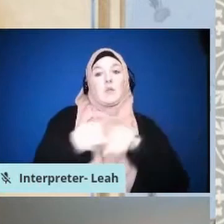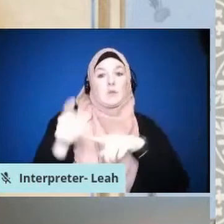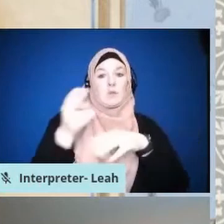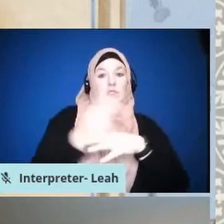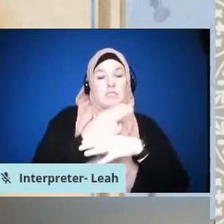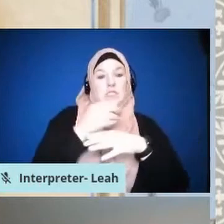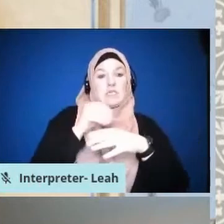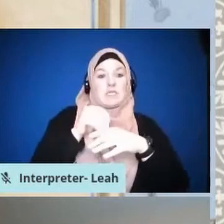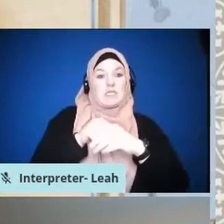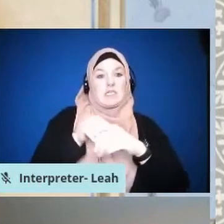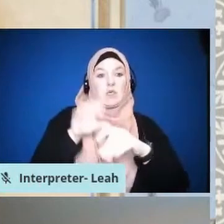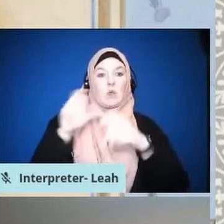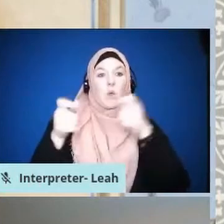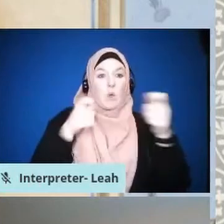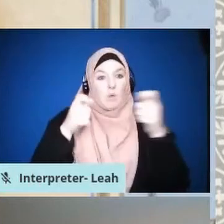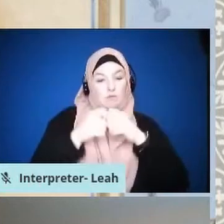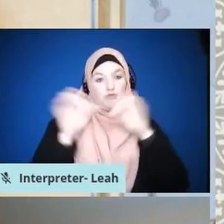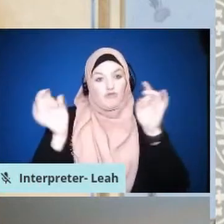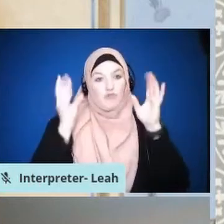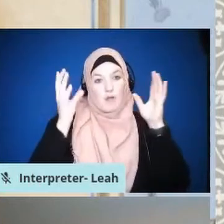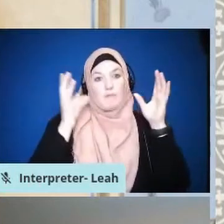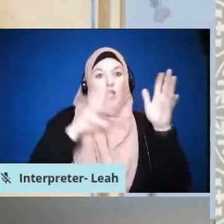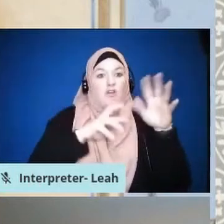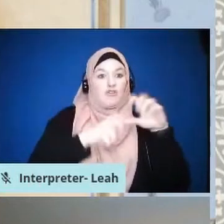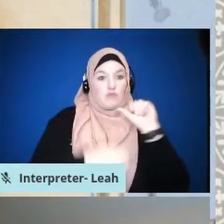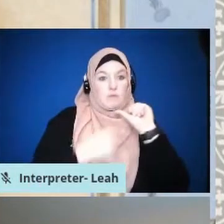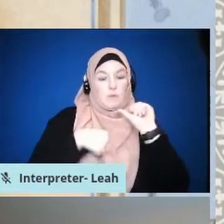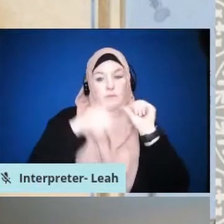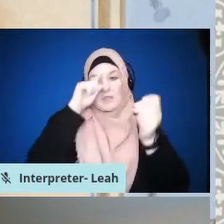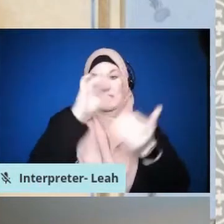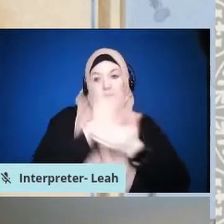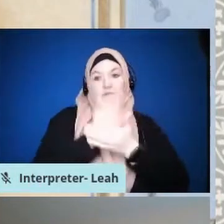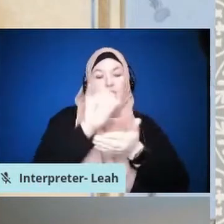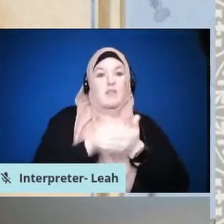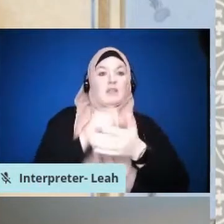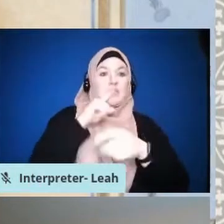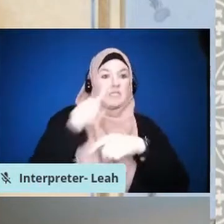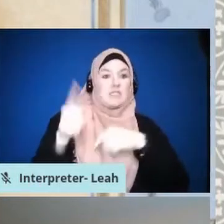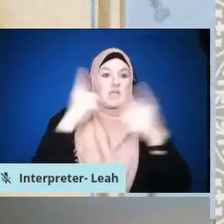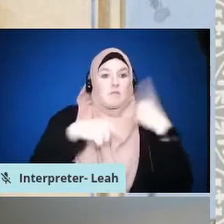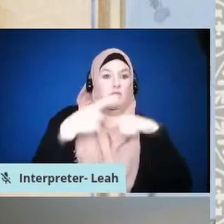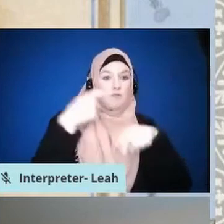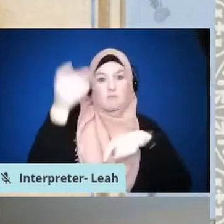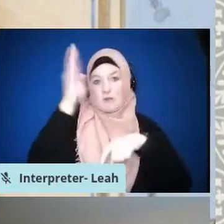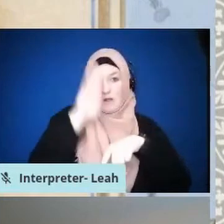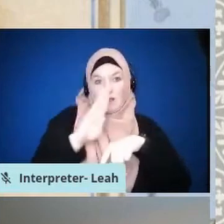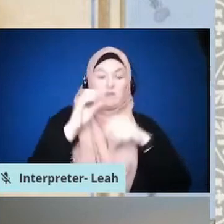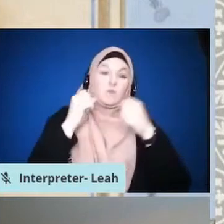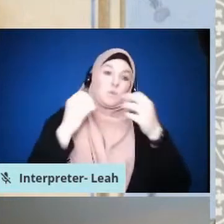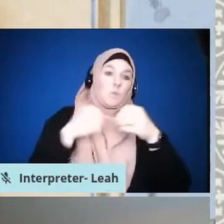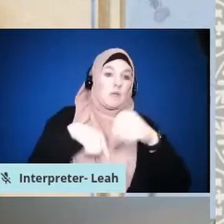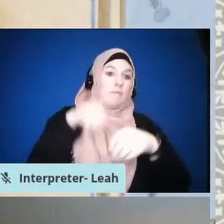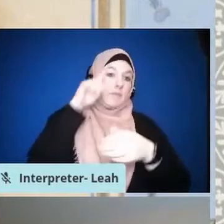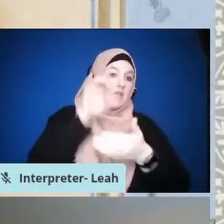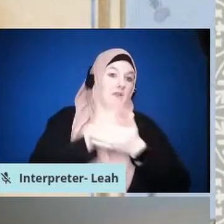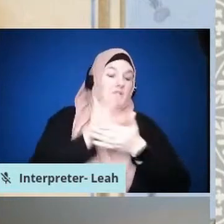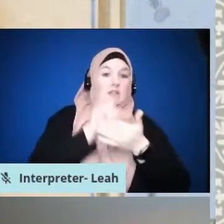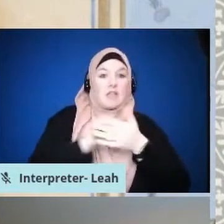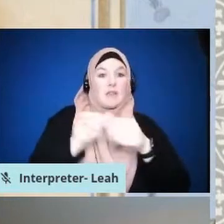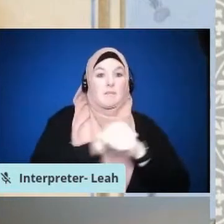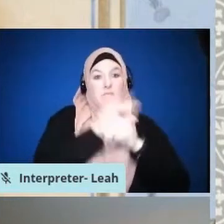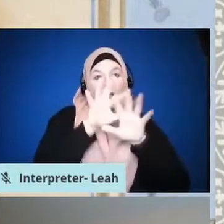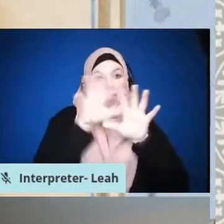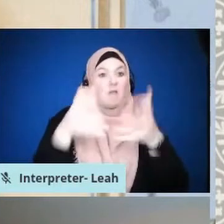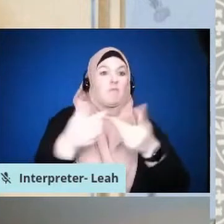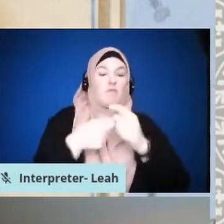used in to cope with trauma and grief, that we believe that this is coming from God. So we believe that the pandemic